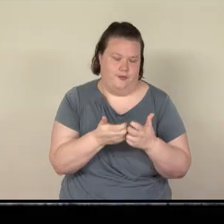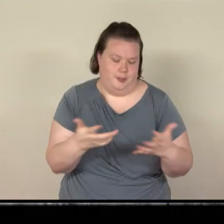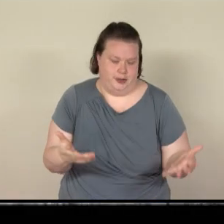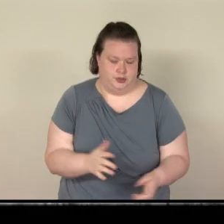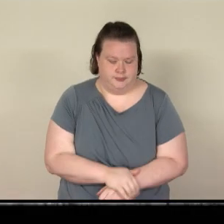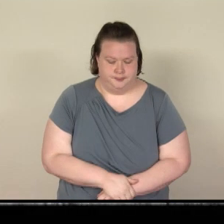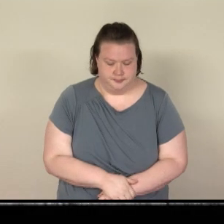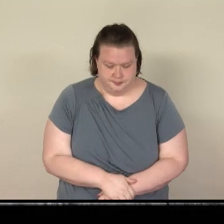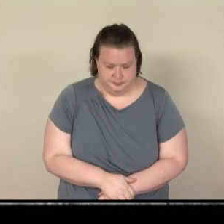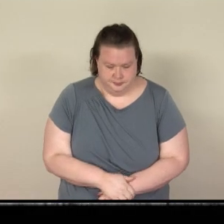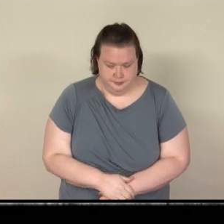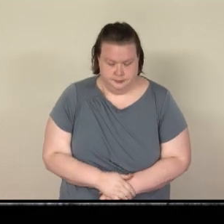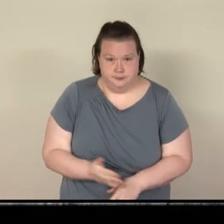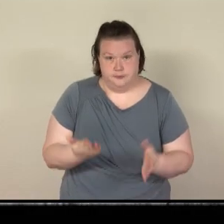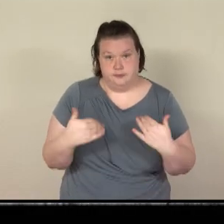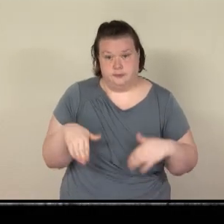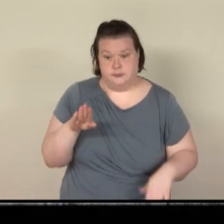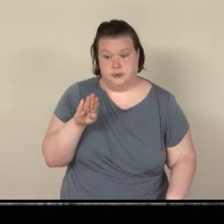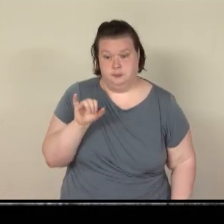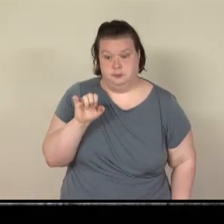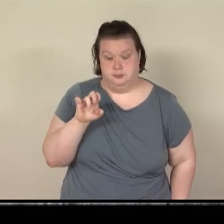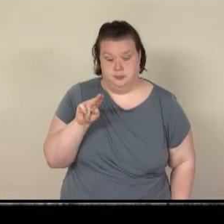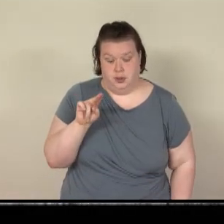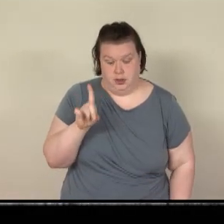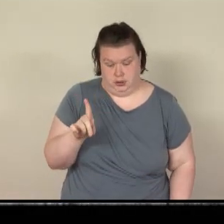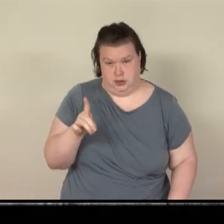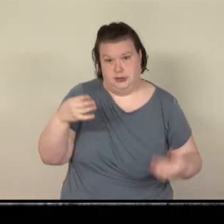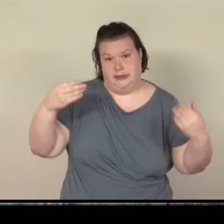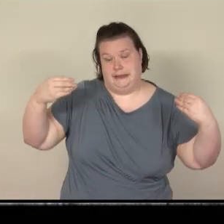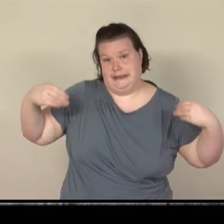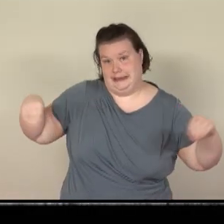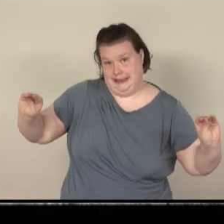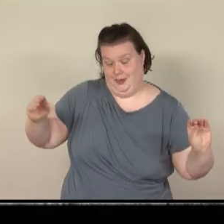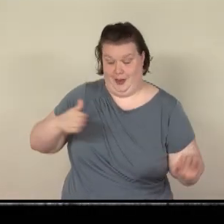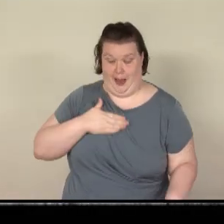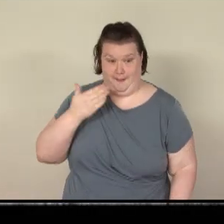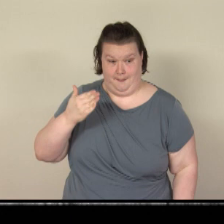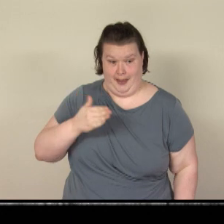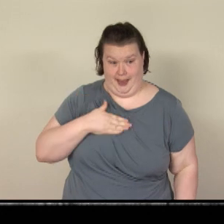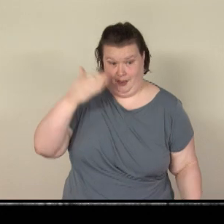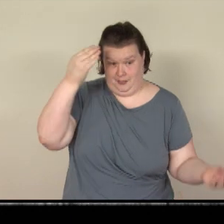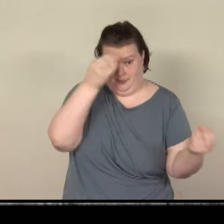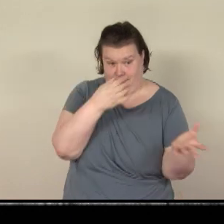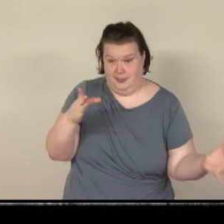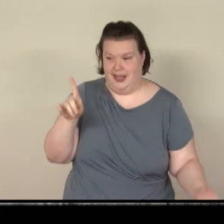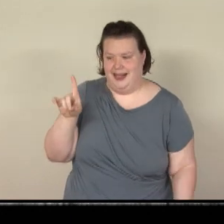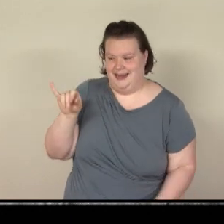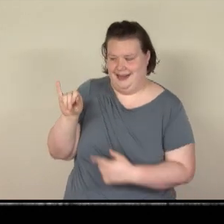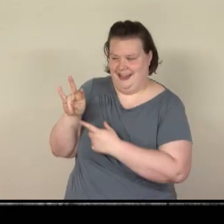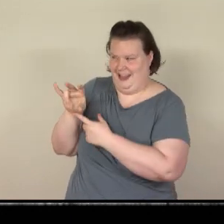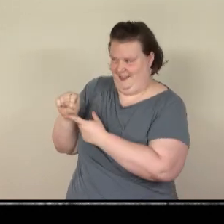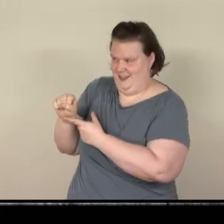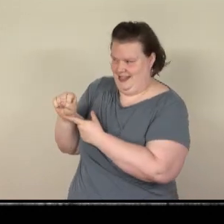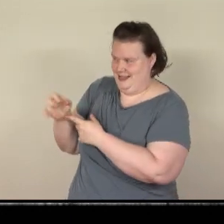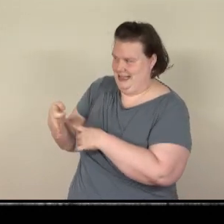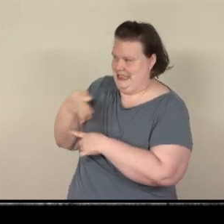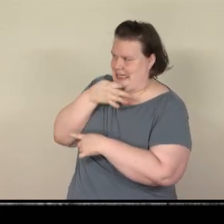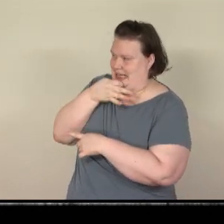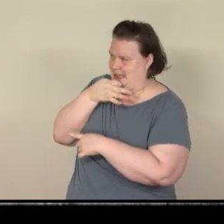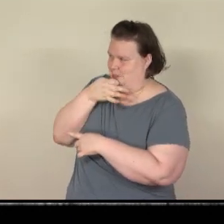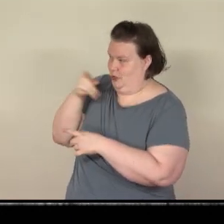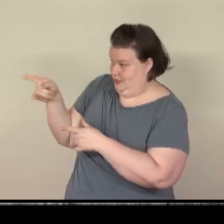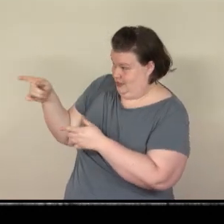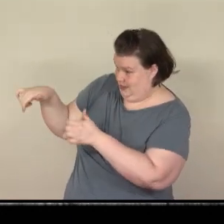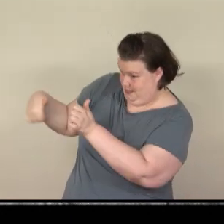Bond sale. I am pleased to report, and Ms. Davis is the expert. She might be behind that